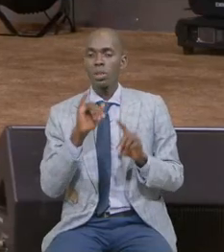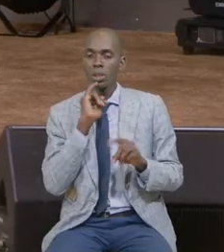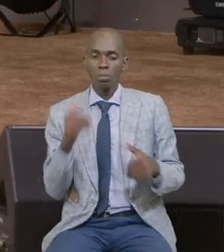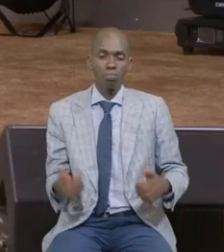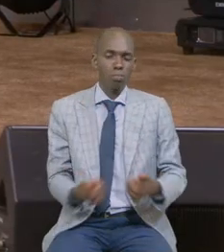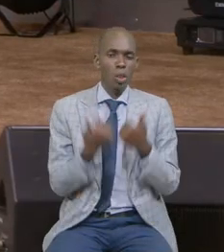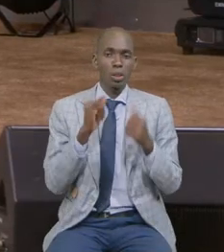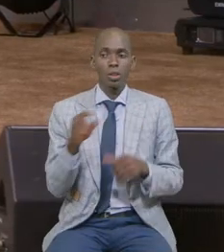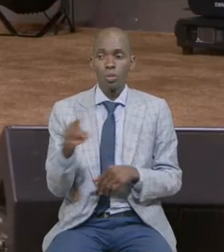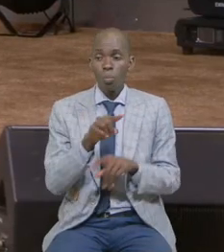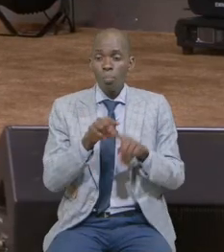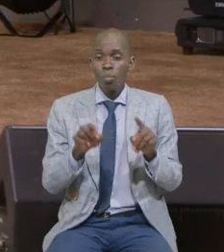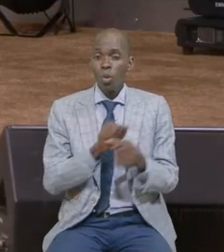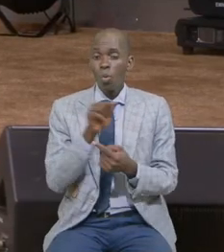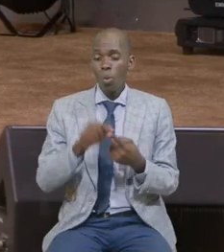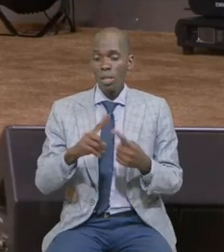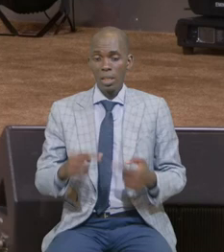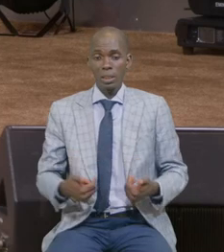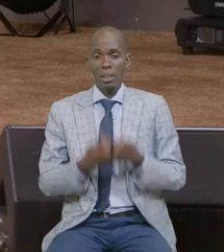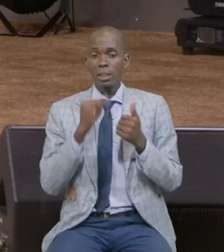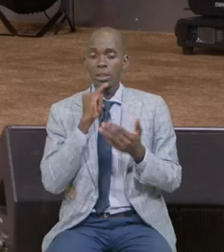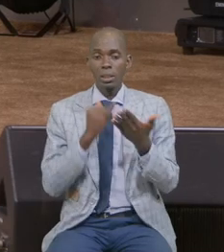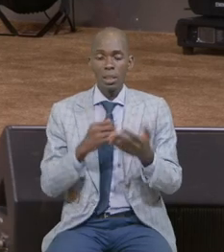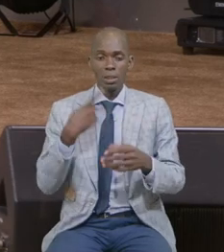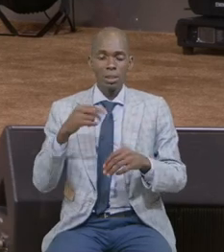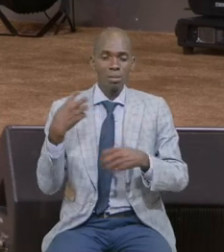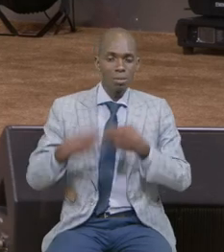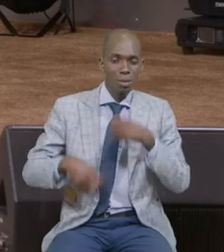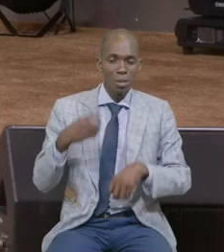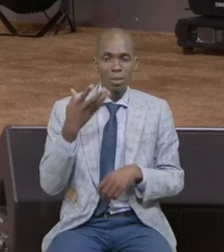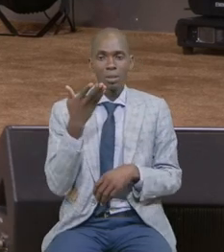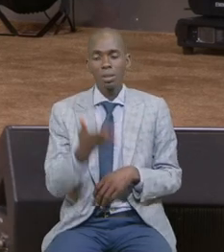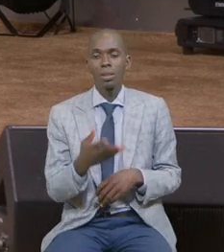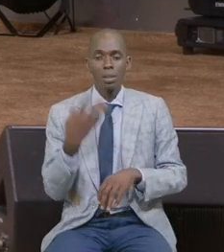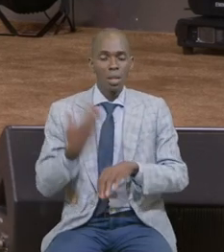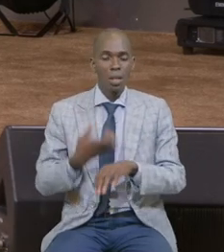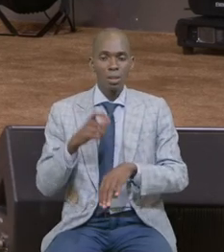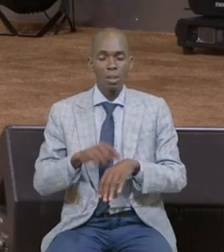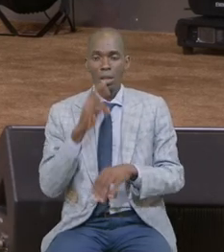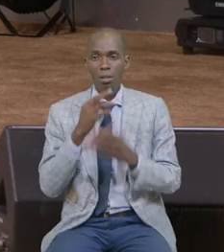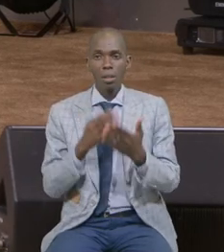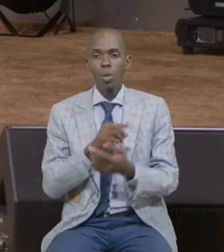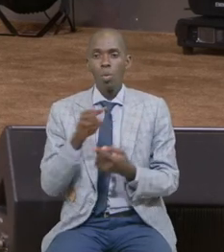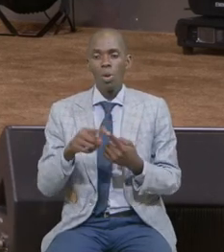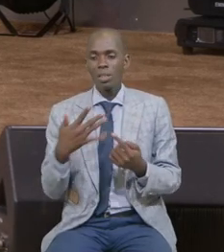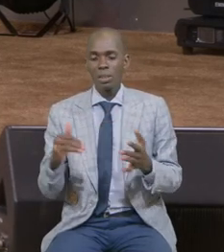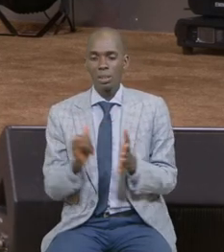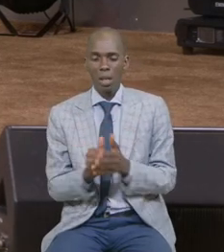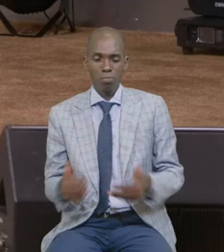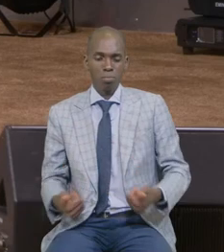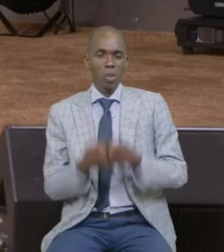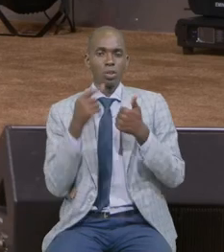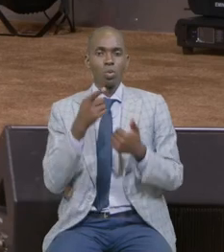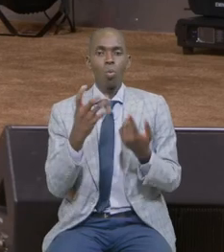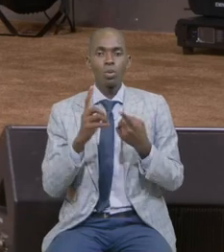but when the challenges there when the difficulties are there when the things that confront you I want to take